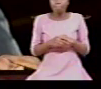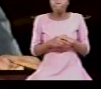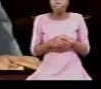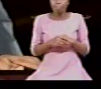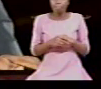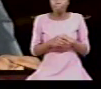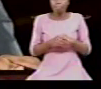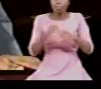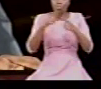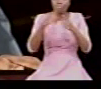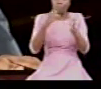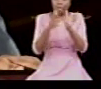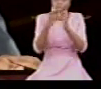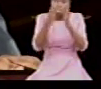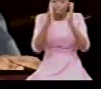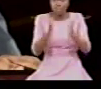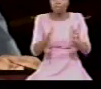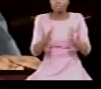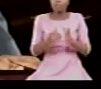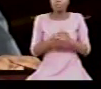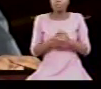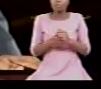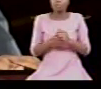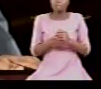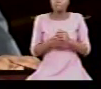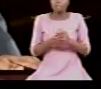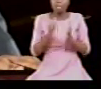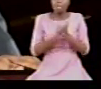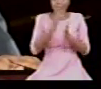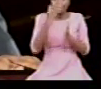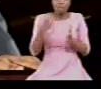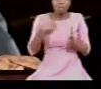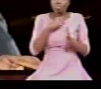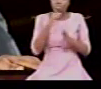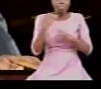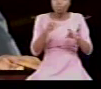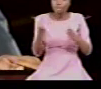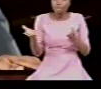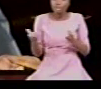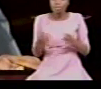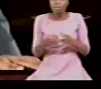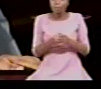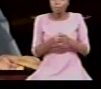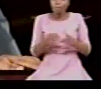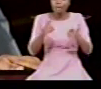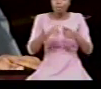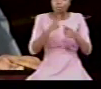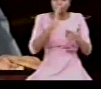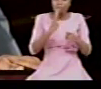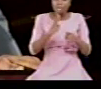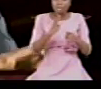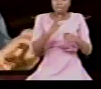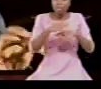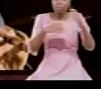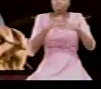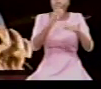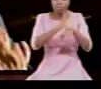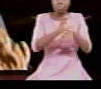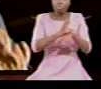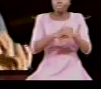To the Christians. That's what we don't do launching to be church, in our